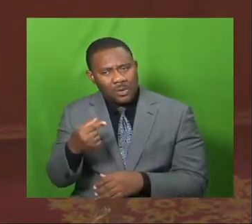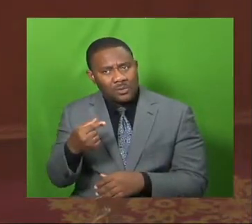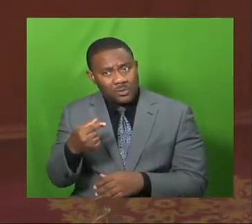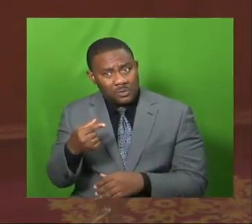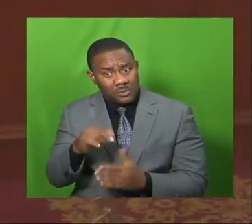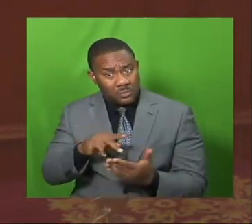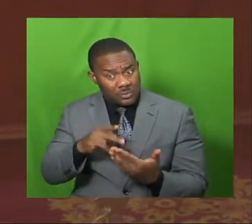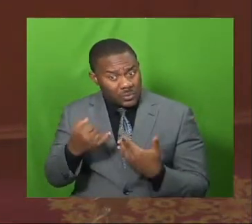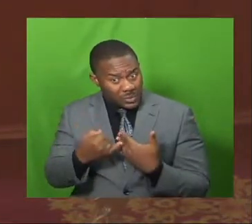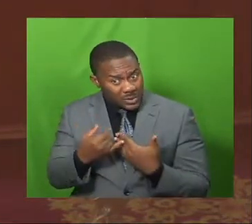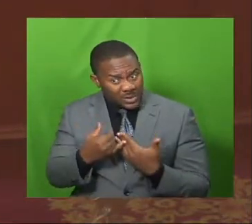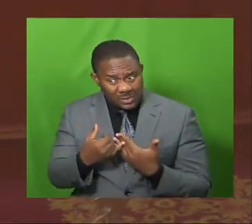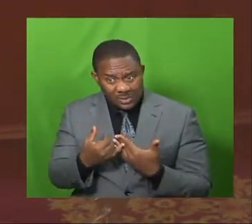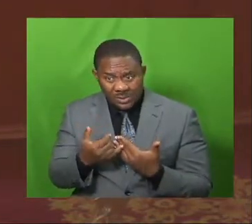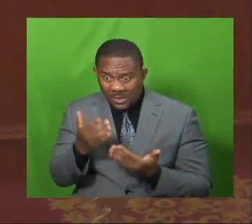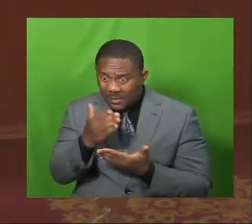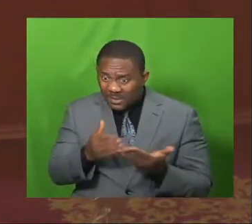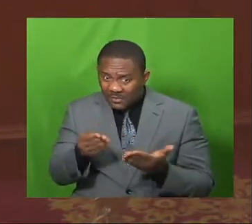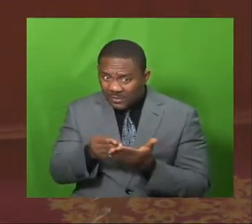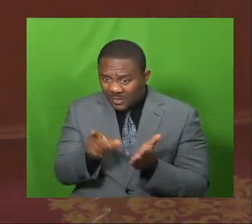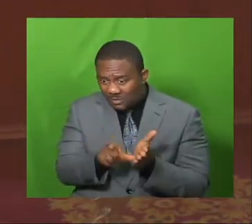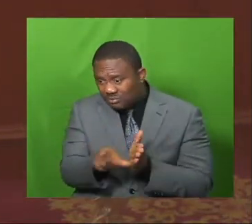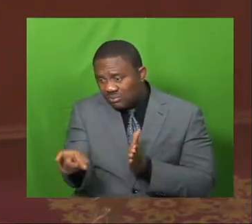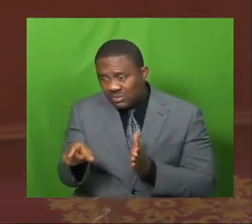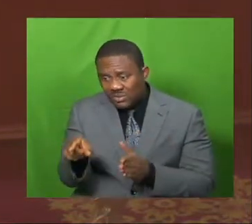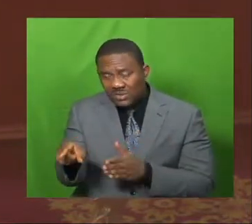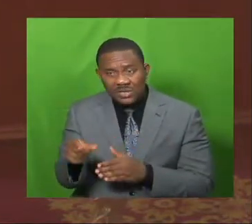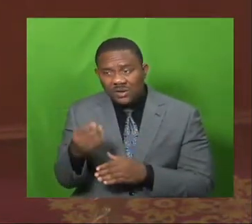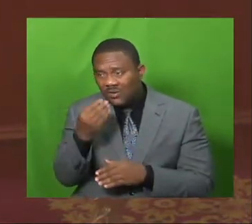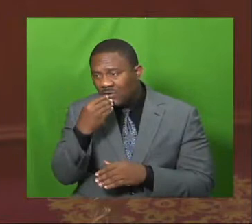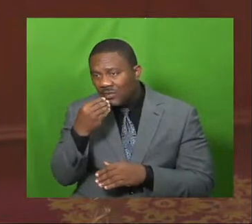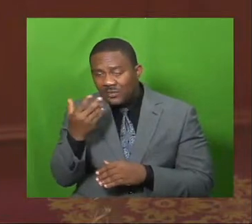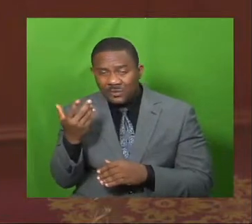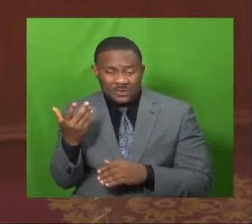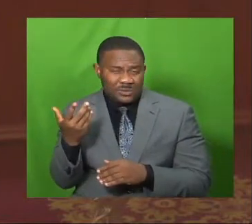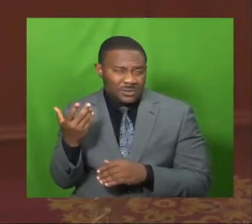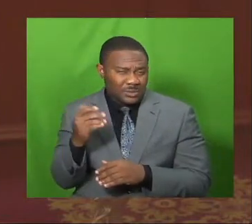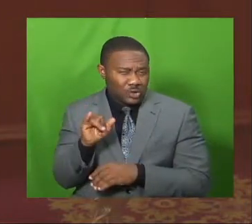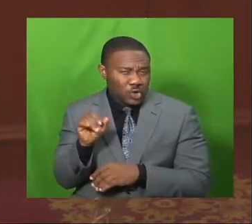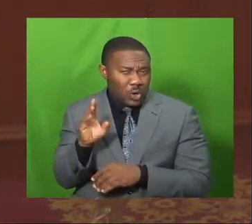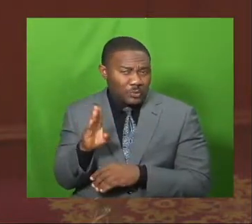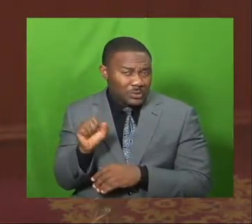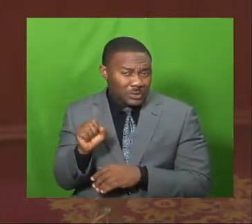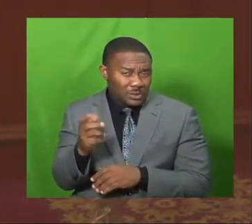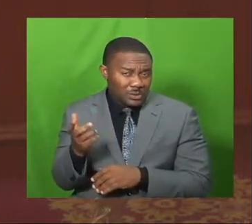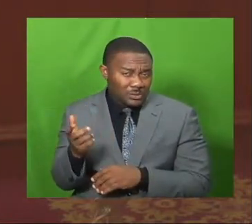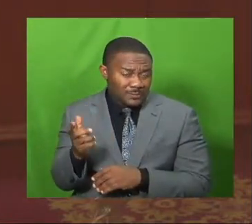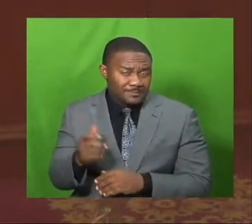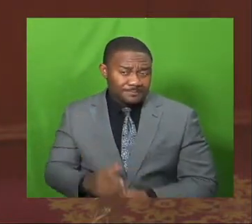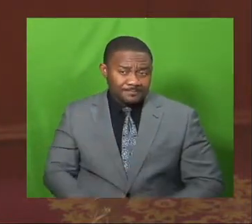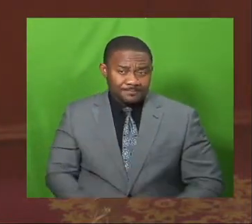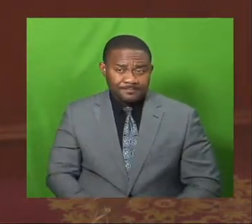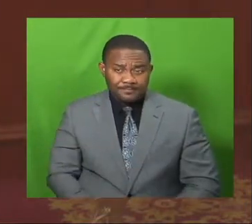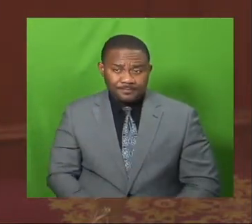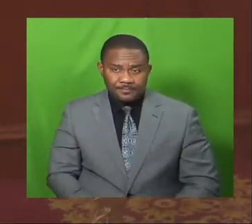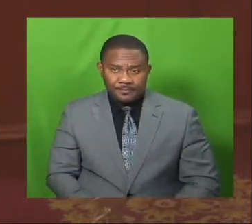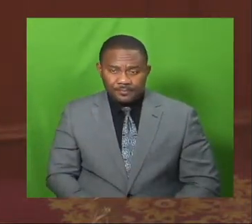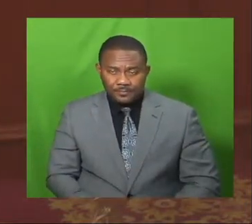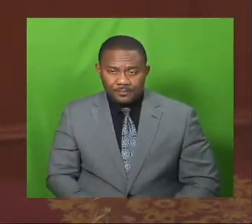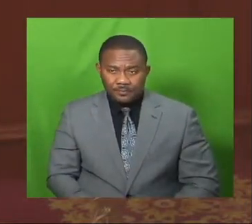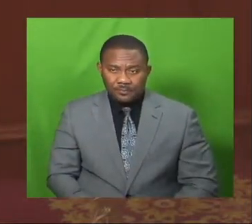jobs. Mr. Speaker, the warehouses were built by His Excellency GCAP. And as a matter of fact, Tamni Dam, which he spoke